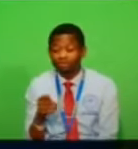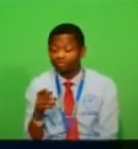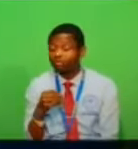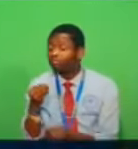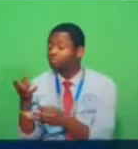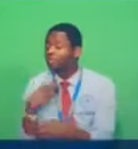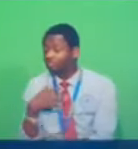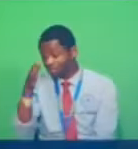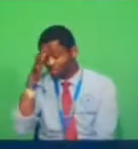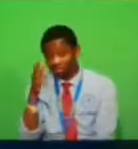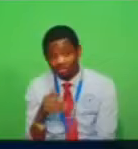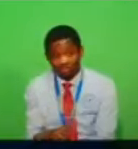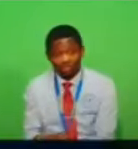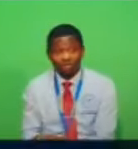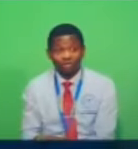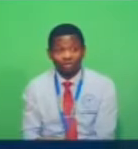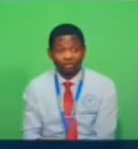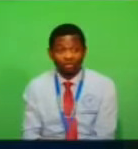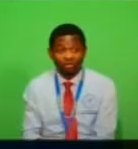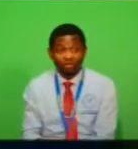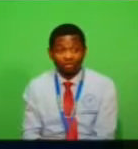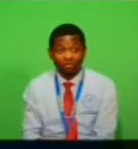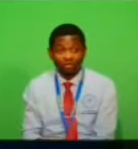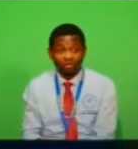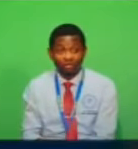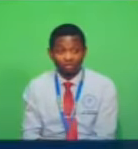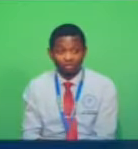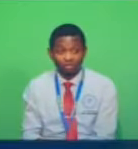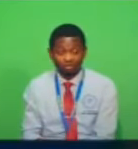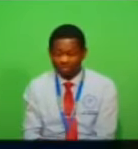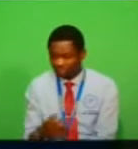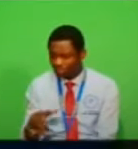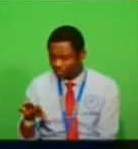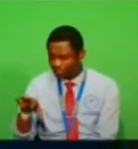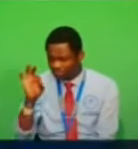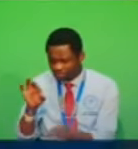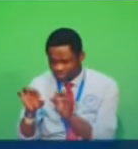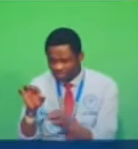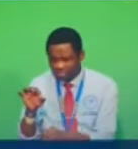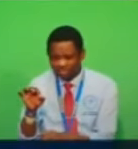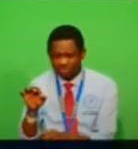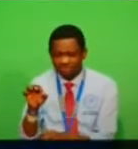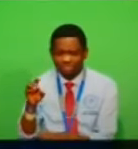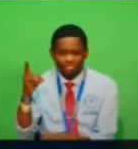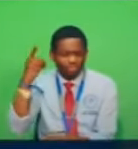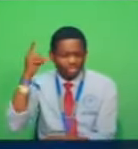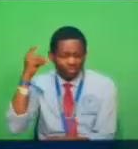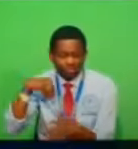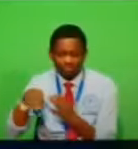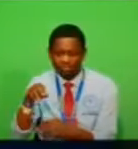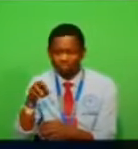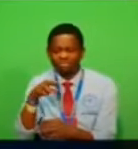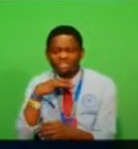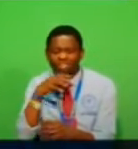father that, sir, we have found a diamond in the rough. I didn't understand what he meant, and frankly, my father